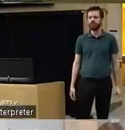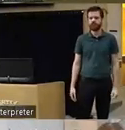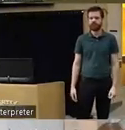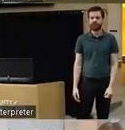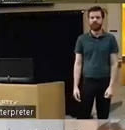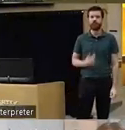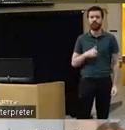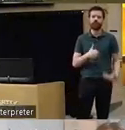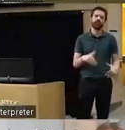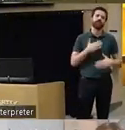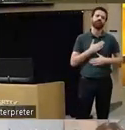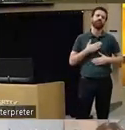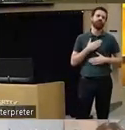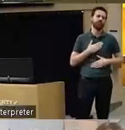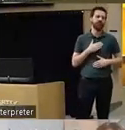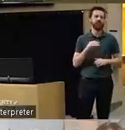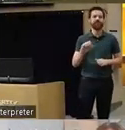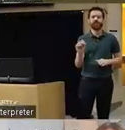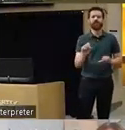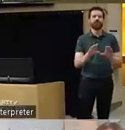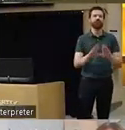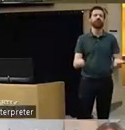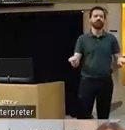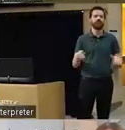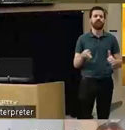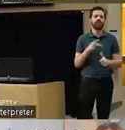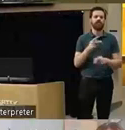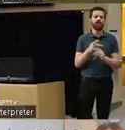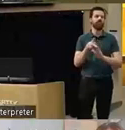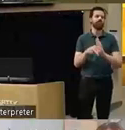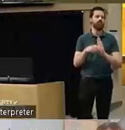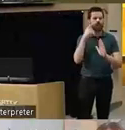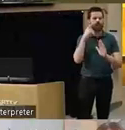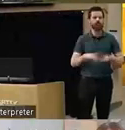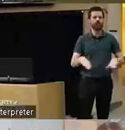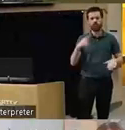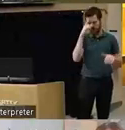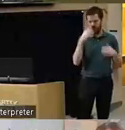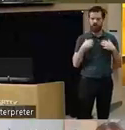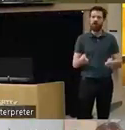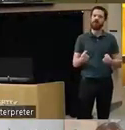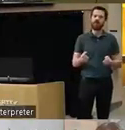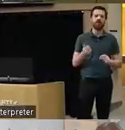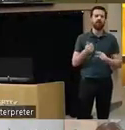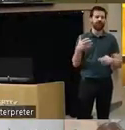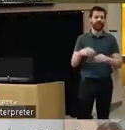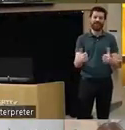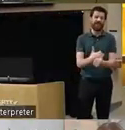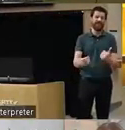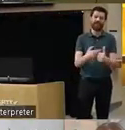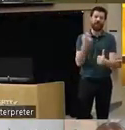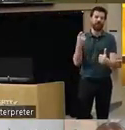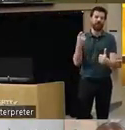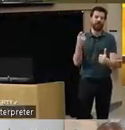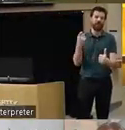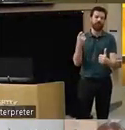We've really appreciated Seattle Children's Primary Care Principles for Child Mental Health, which includes everything from